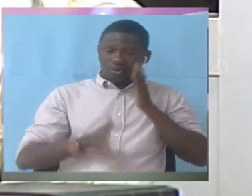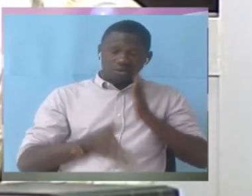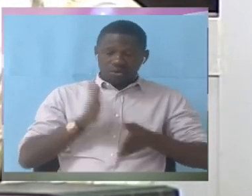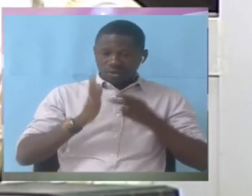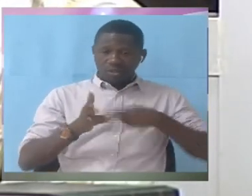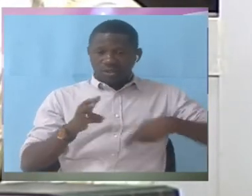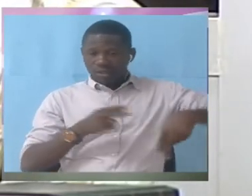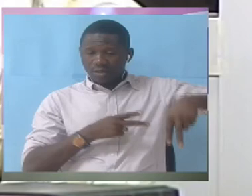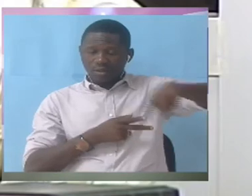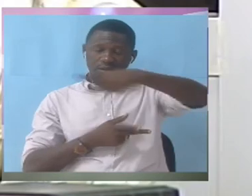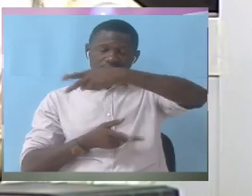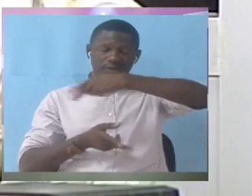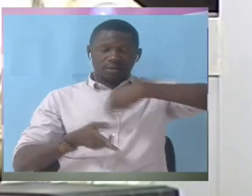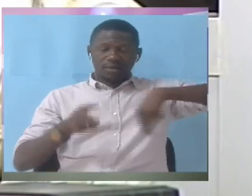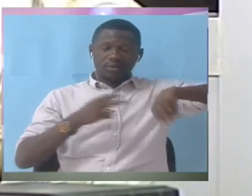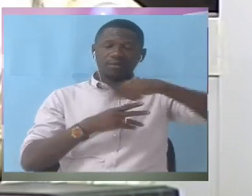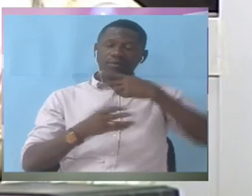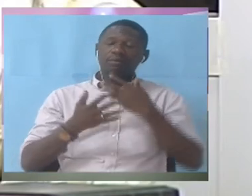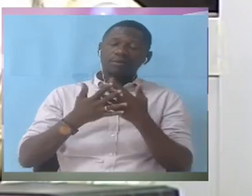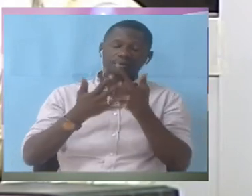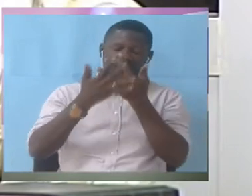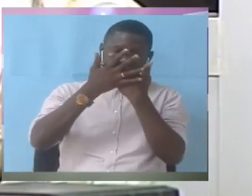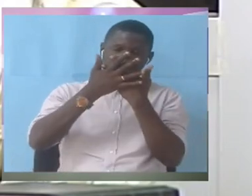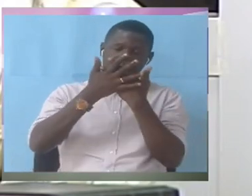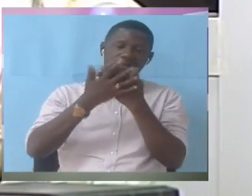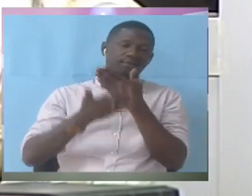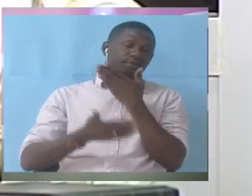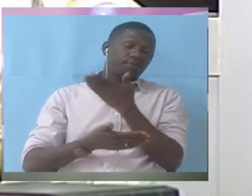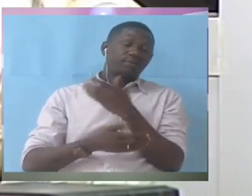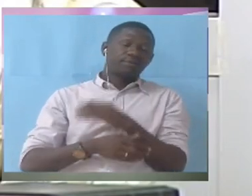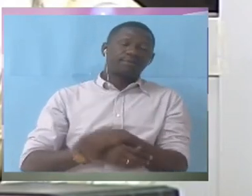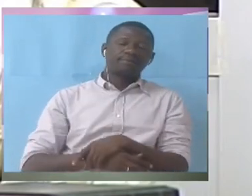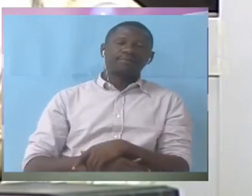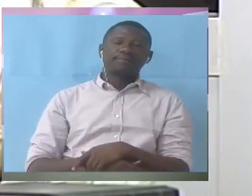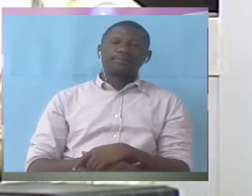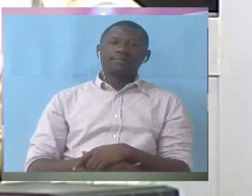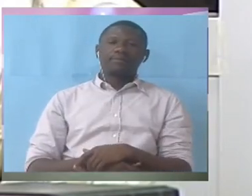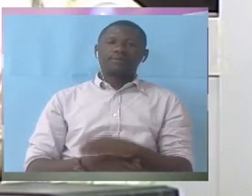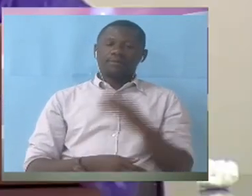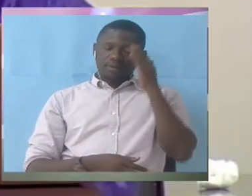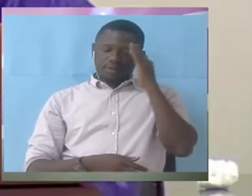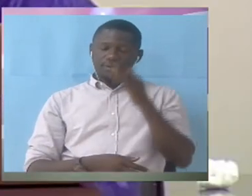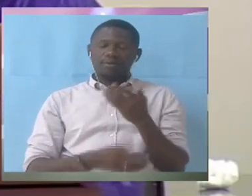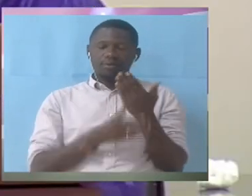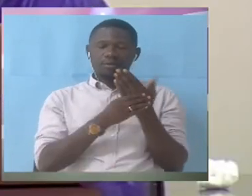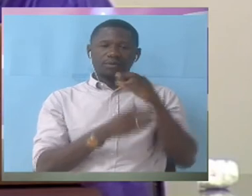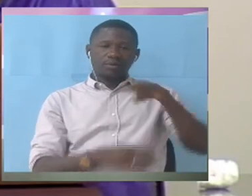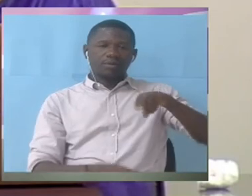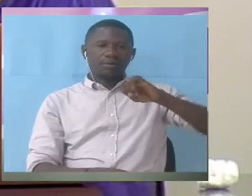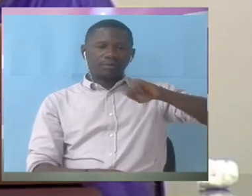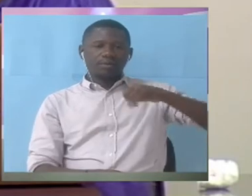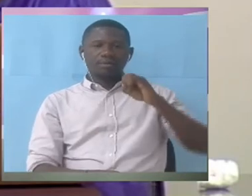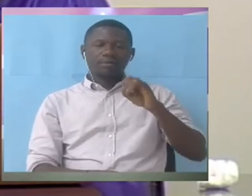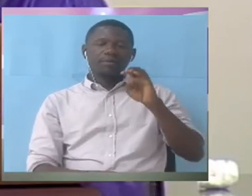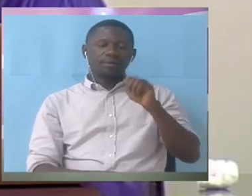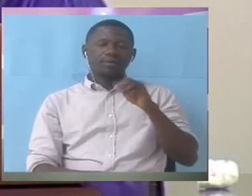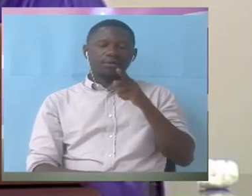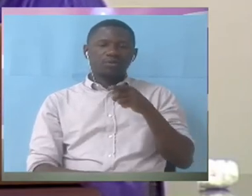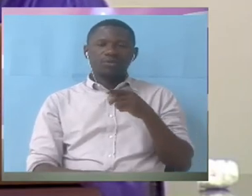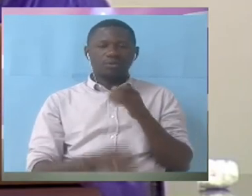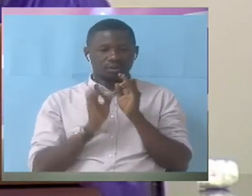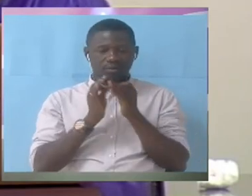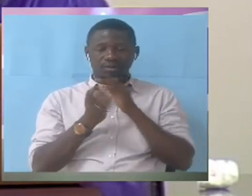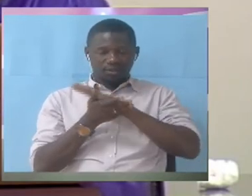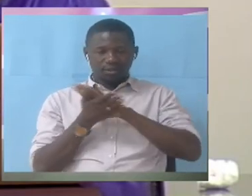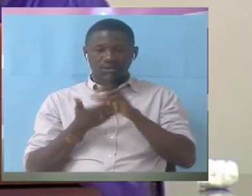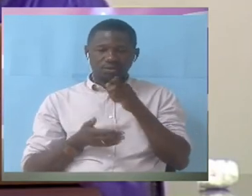diri juroom ñetti kilometer di won wuralu fofu thank you dr njie so you've made it clear that you did not practice any medicine in